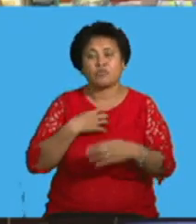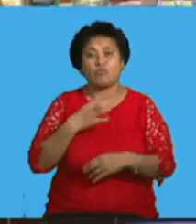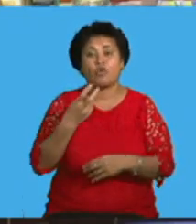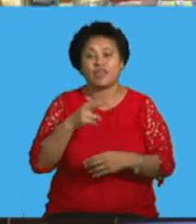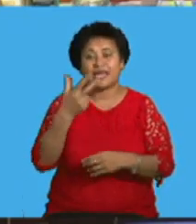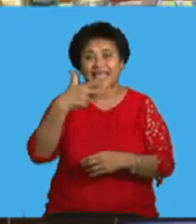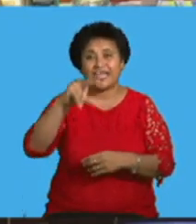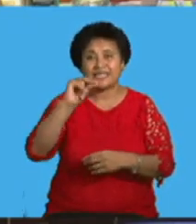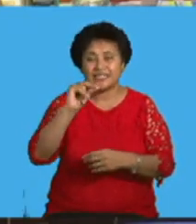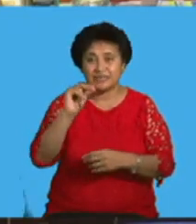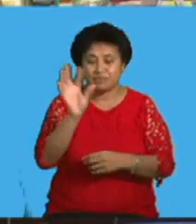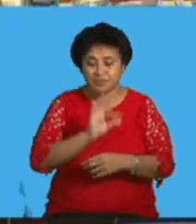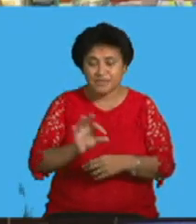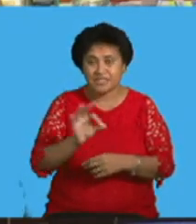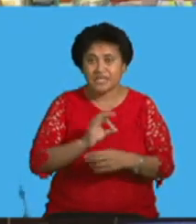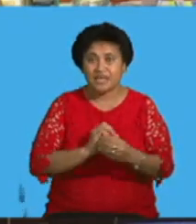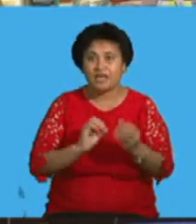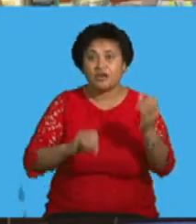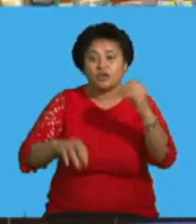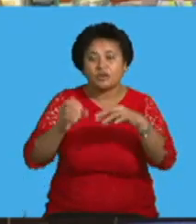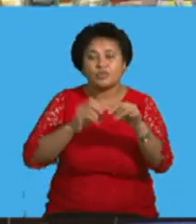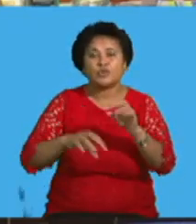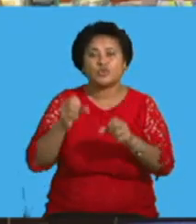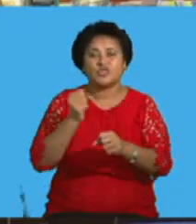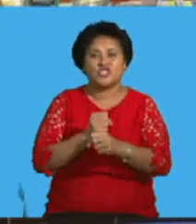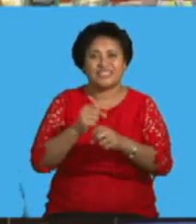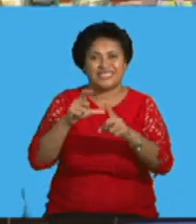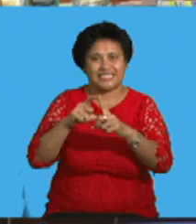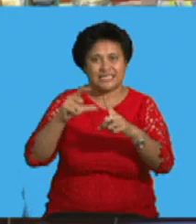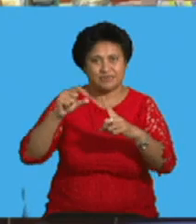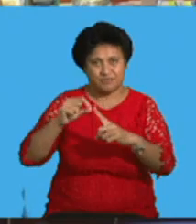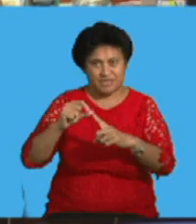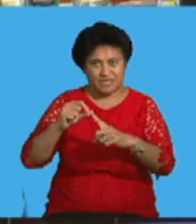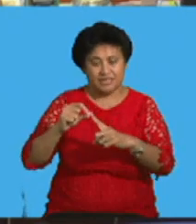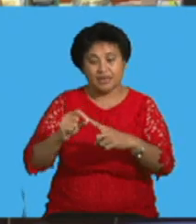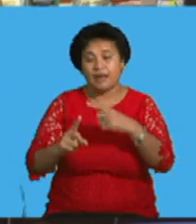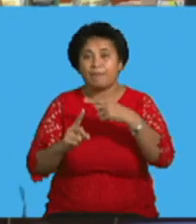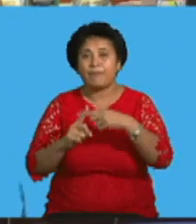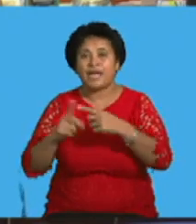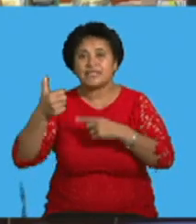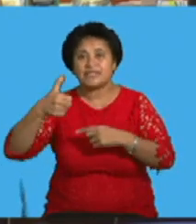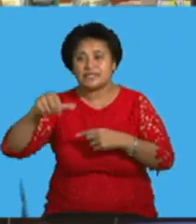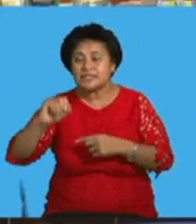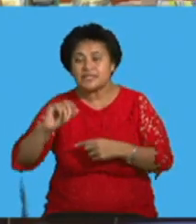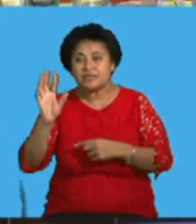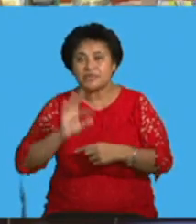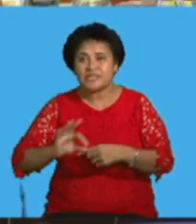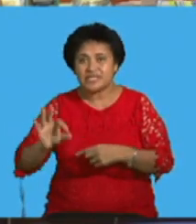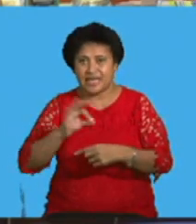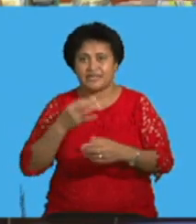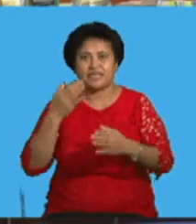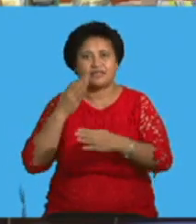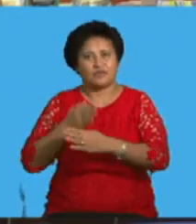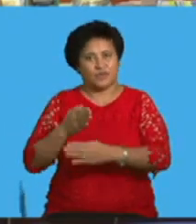GDP and employment for approximately 60% of the Fijian labor force.